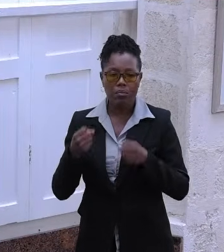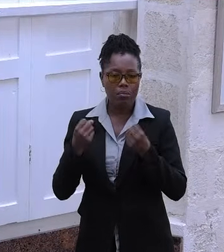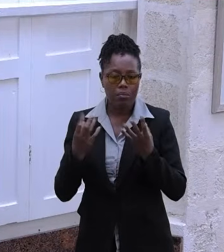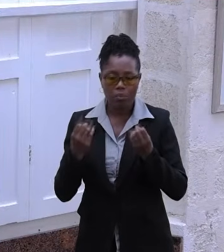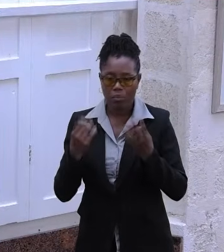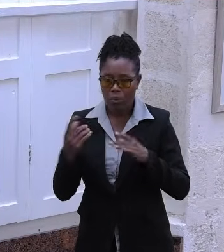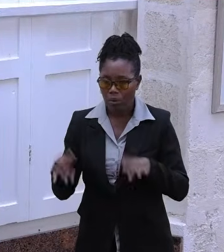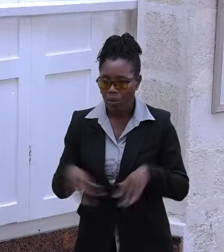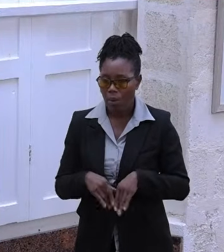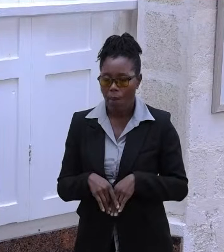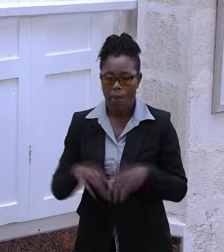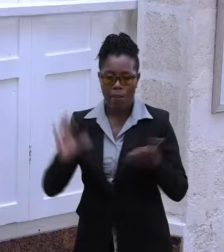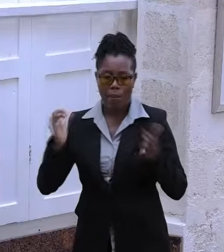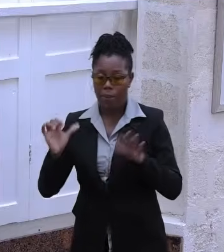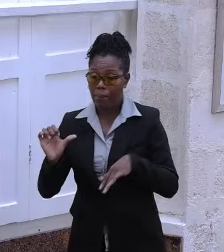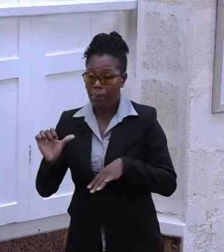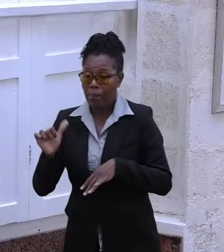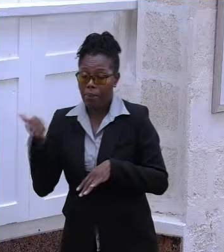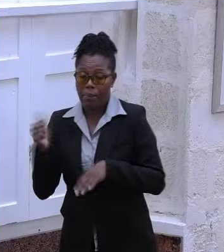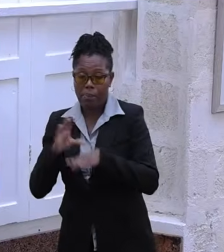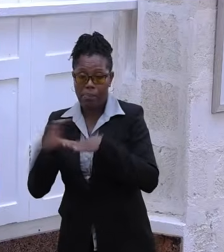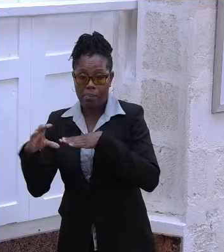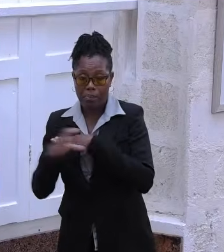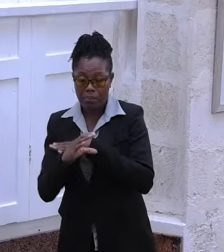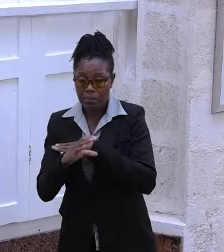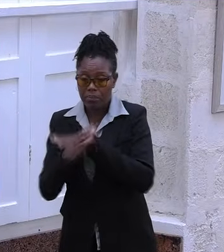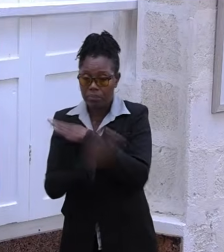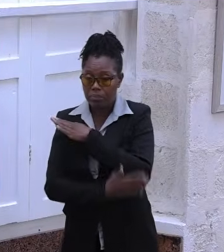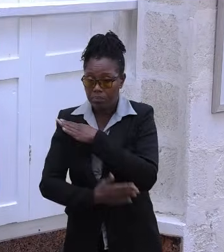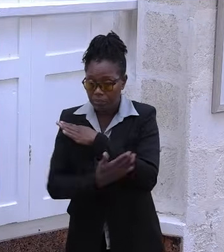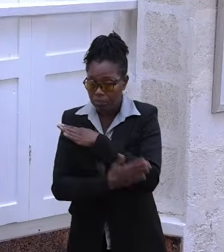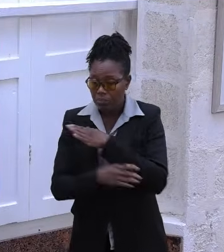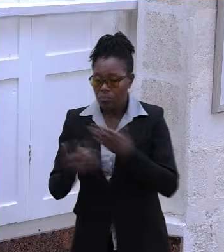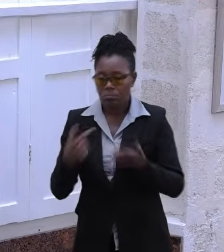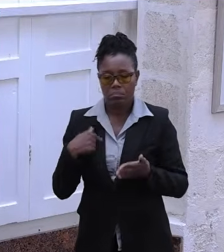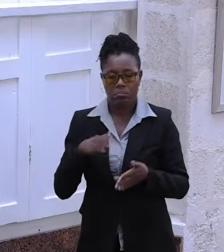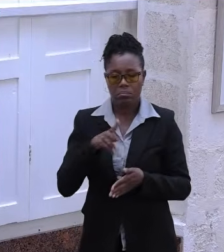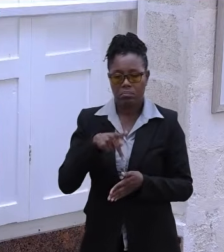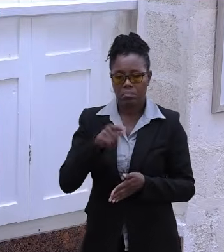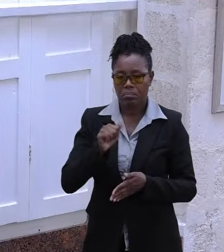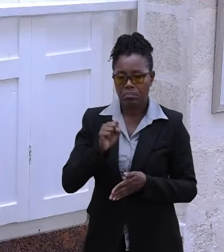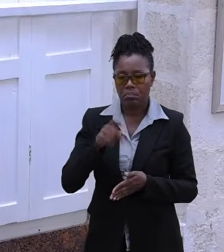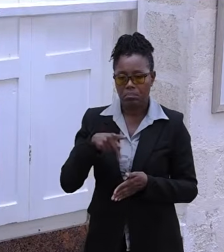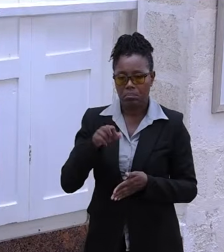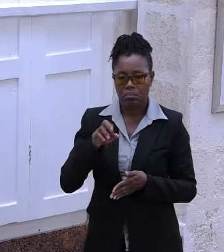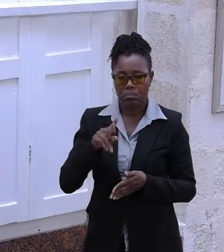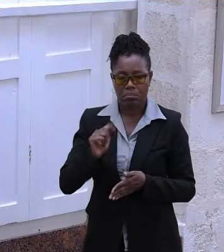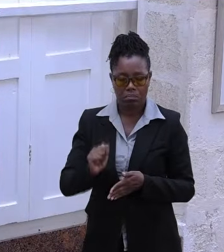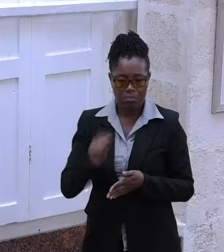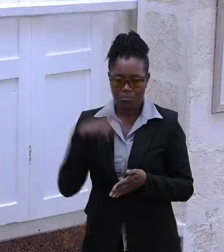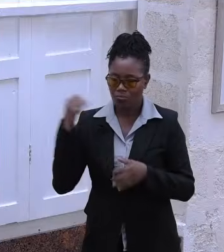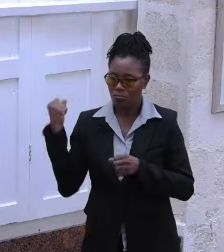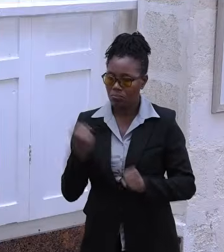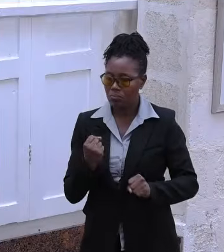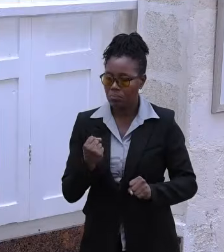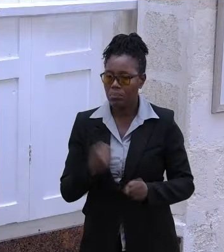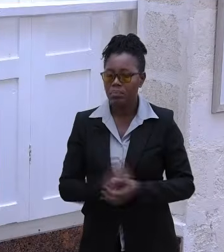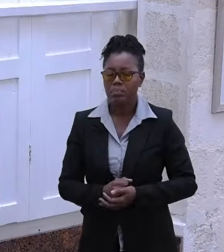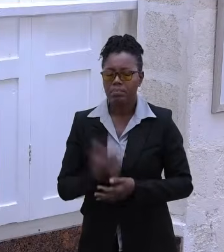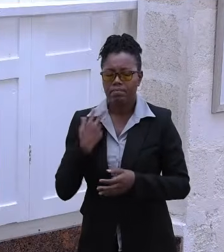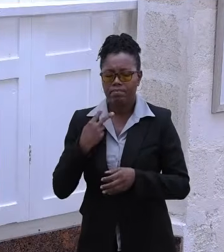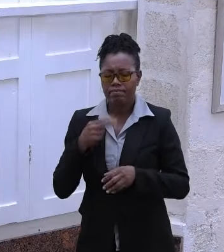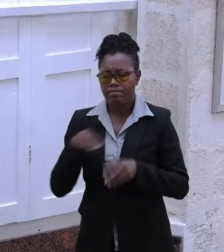much stronger than many of our CARICOM brothers and sisters. So when I look at this